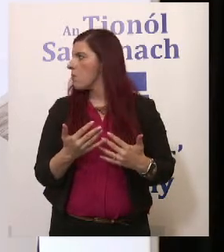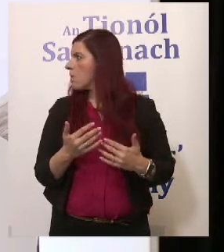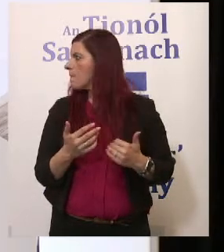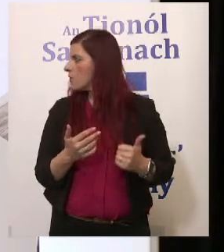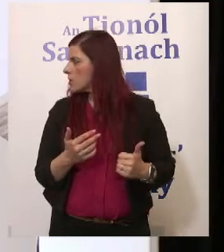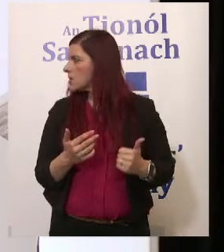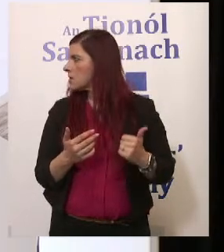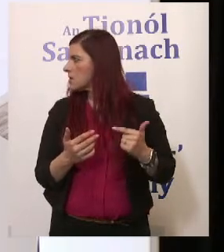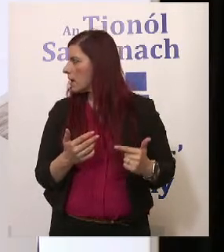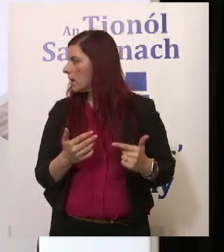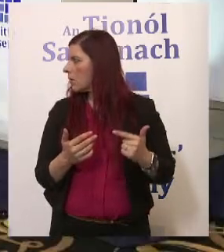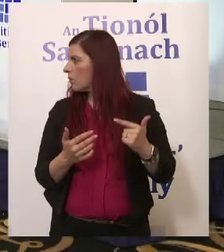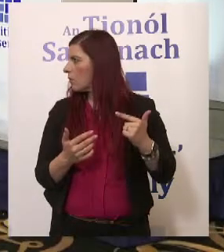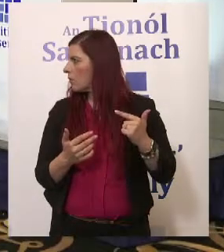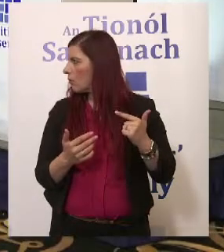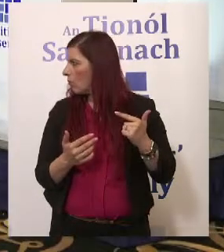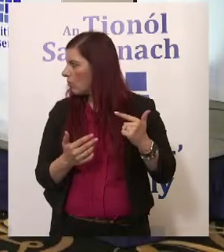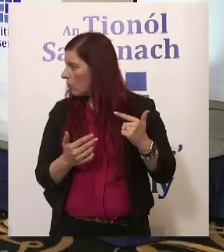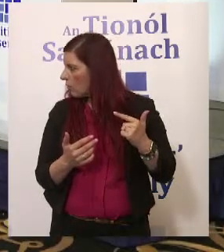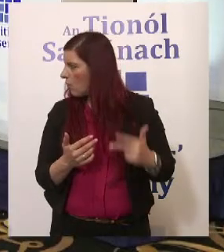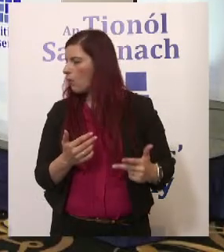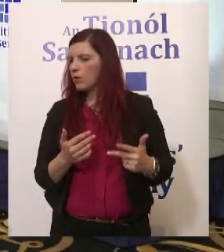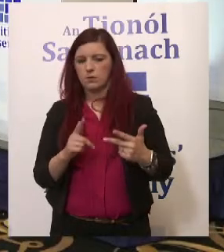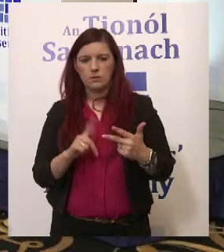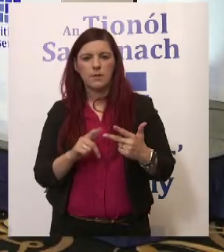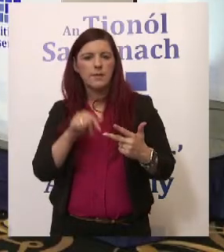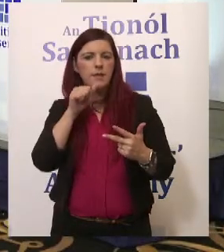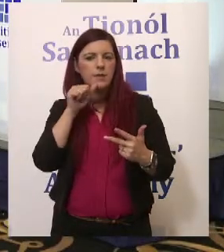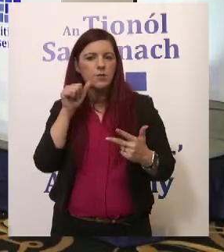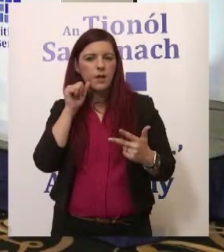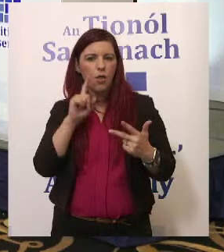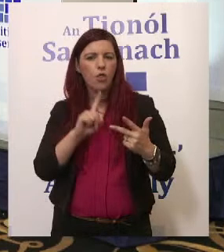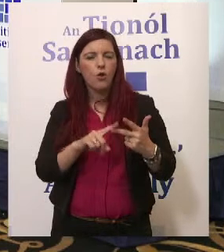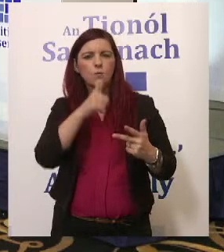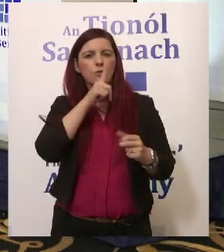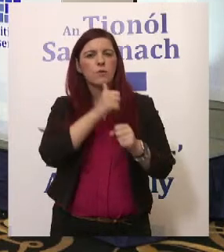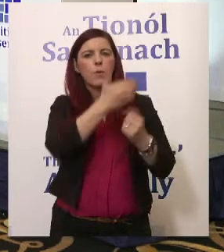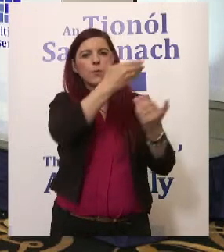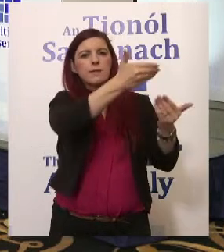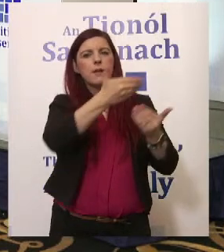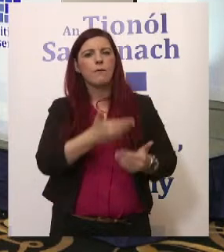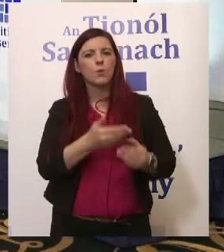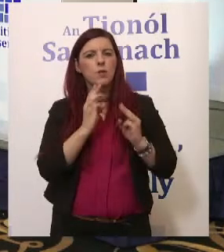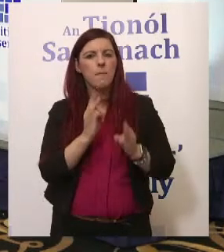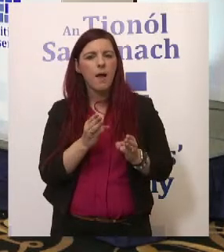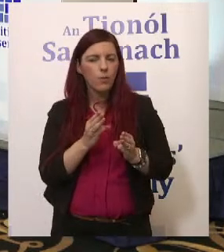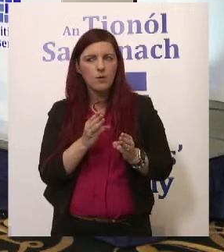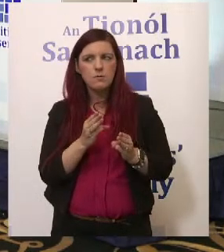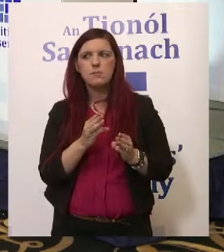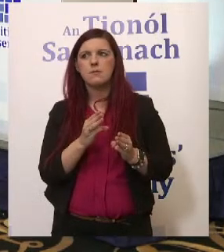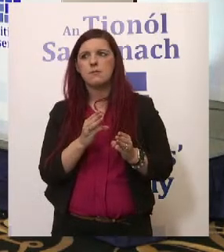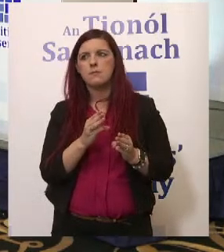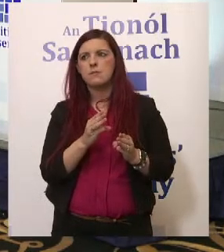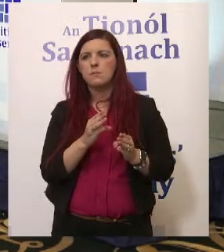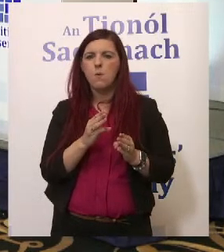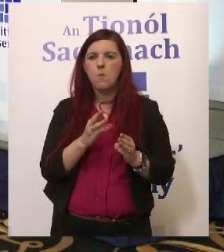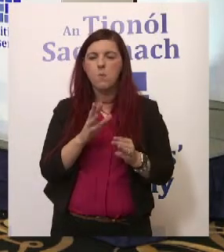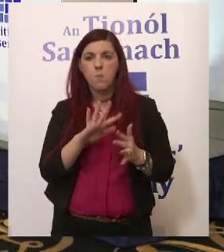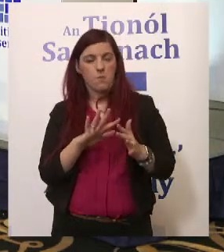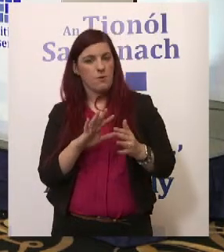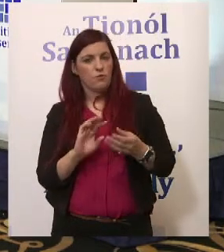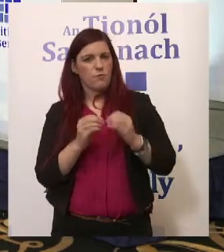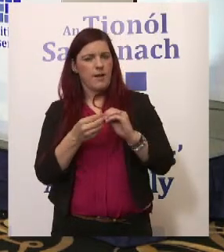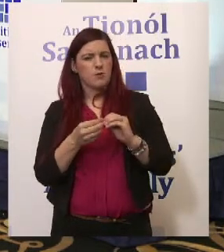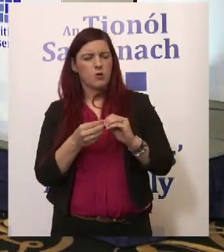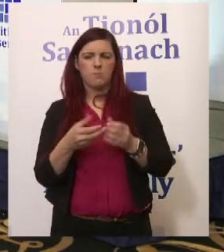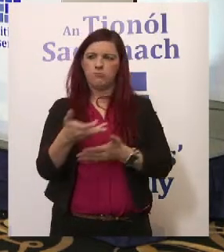stage. Yesterday we had the devolution of powers discussion, which created some stimulus, some